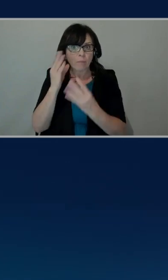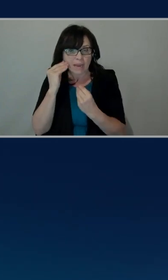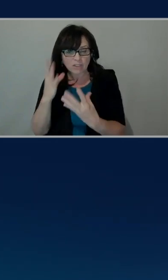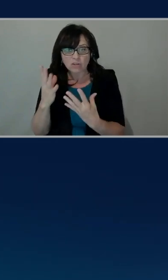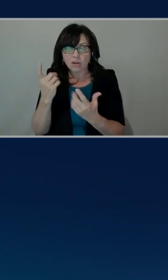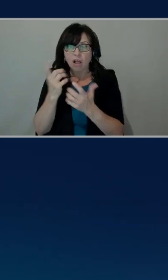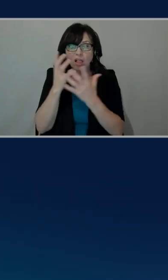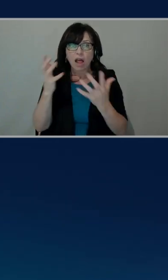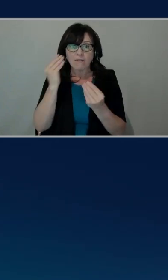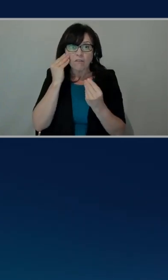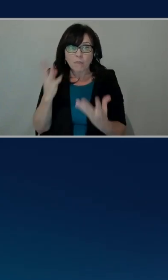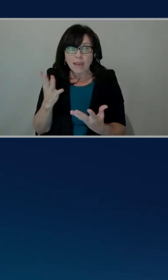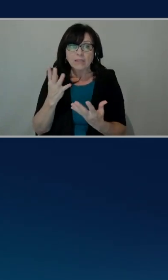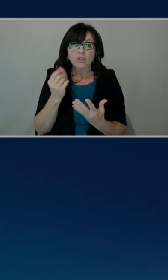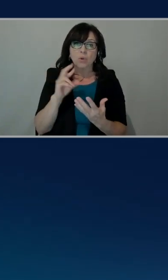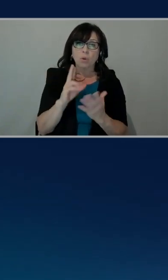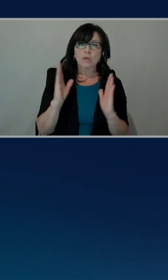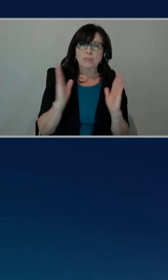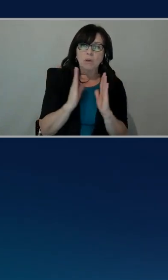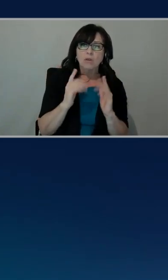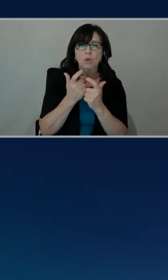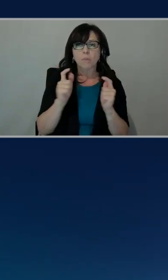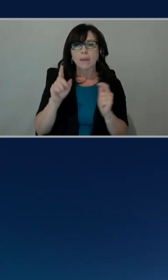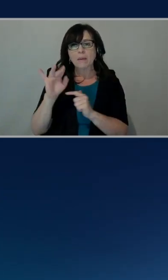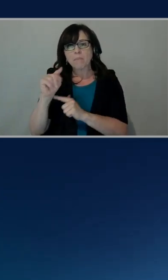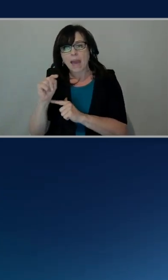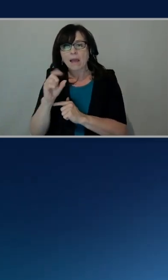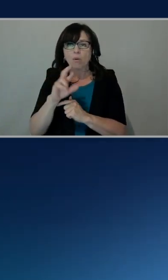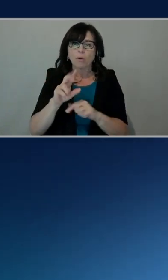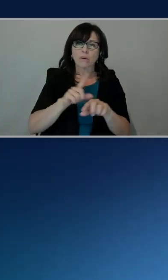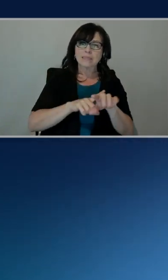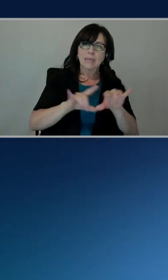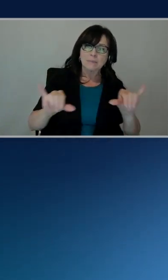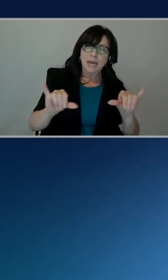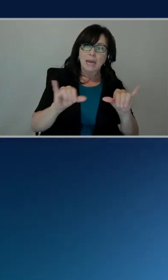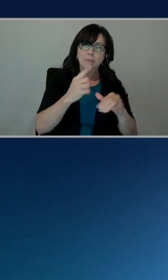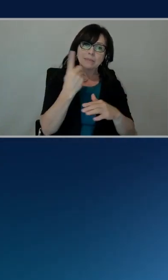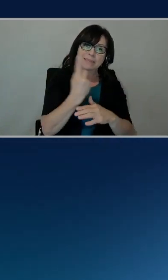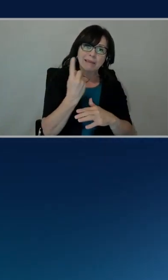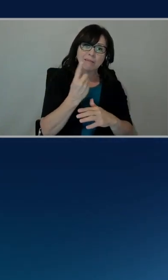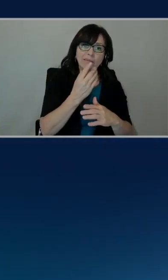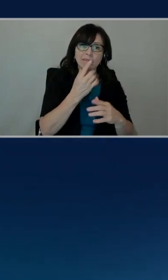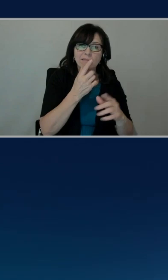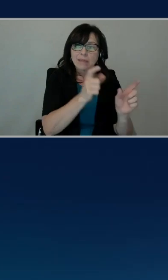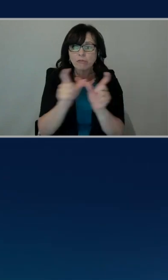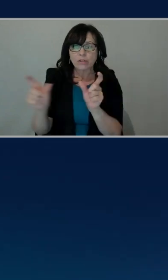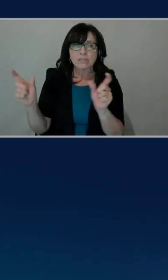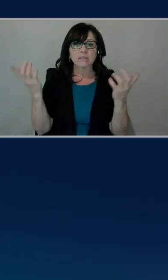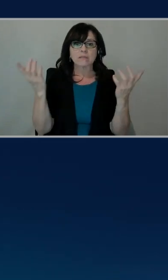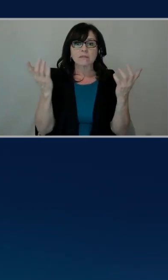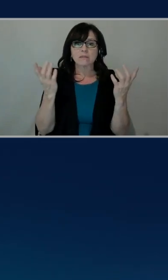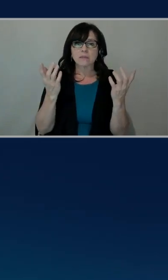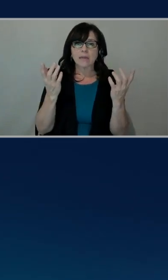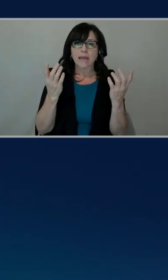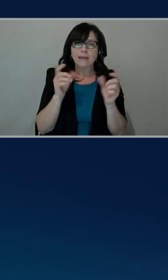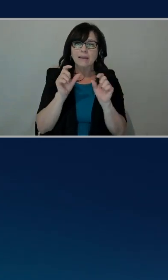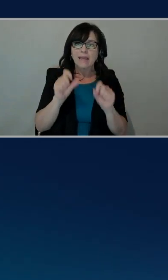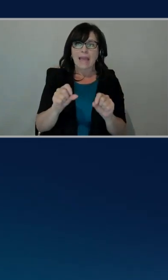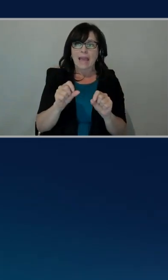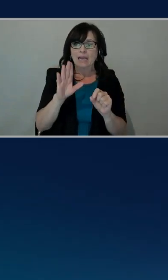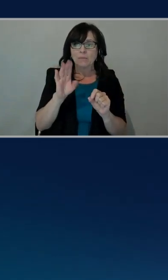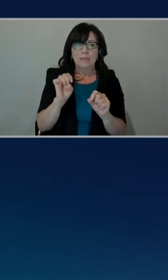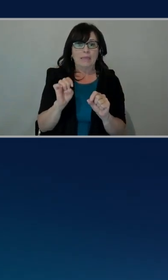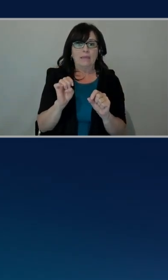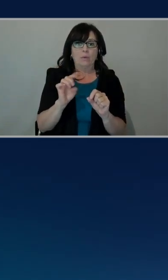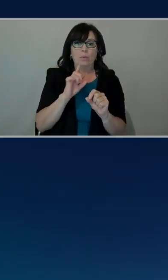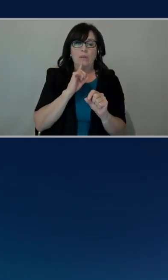single inference scenarios too. And traffic patterns, same, continuous and also very intermittent and non-deterministic. So if